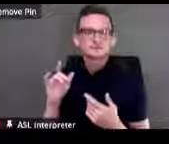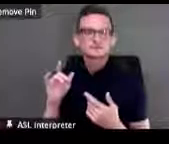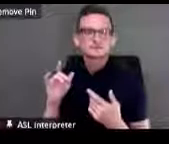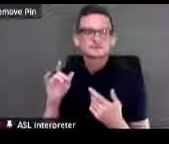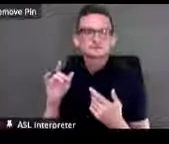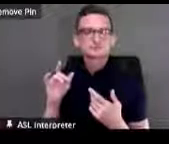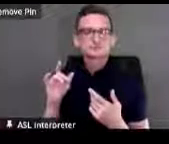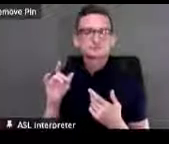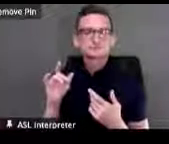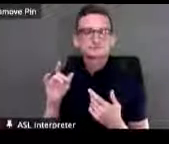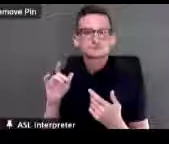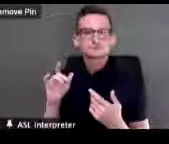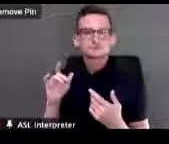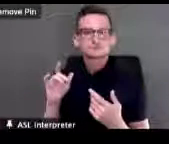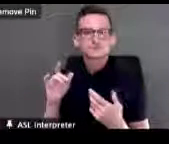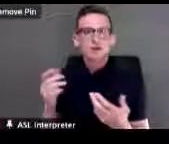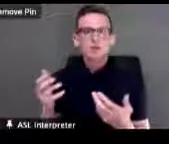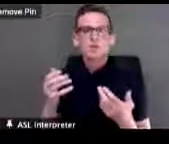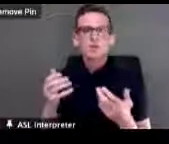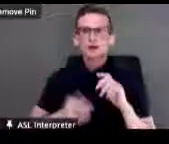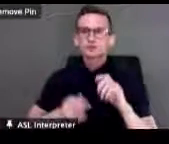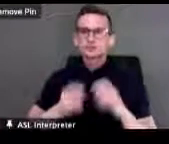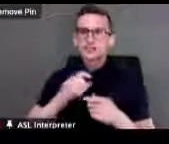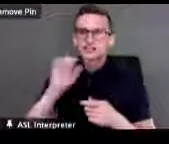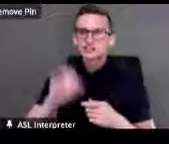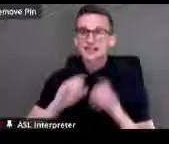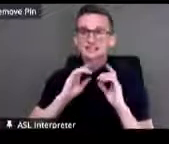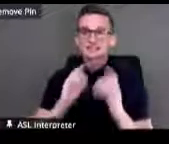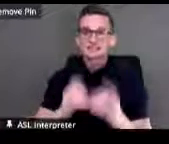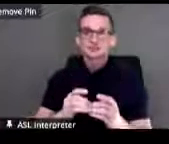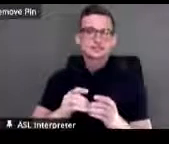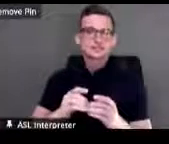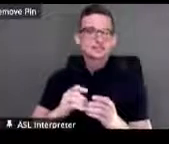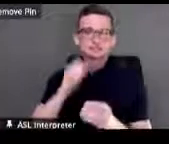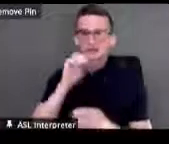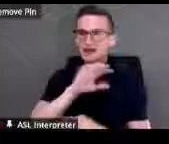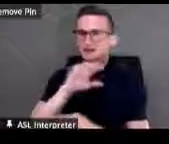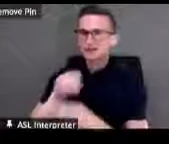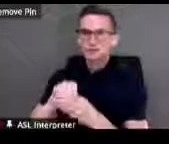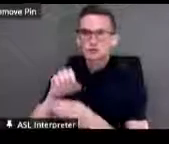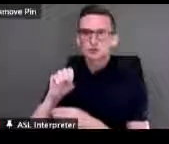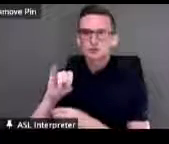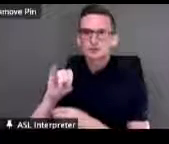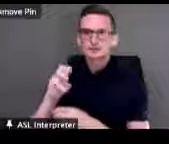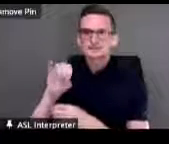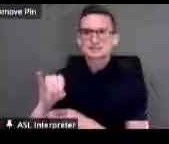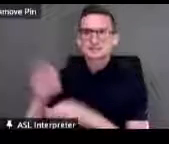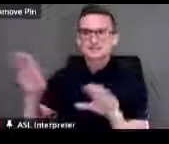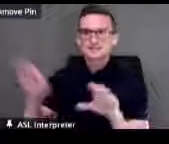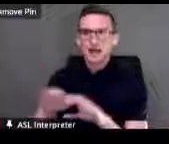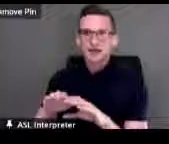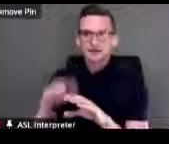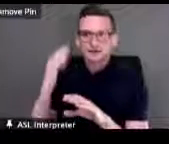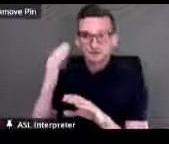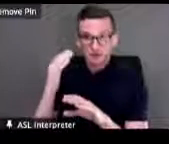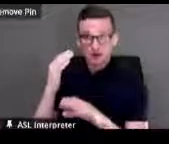change the district to exclude Simi Valley, because Simi Valley District actually drowns out